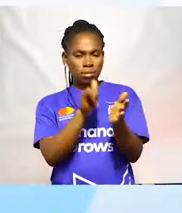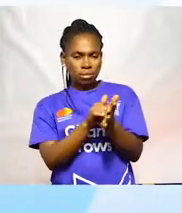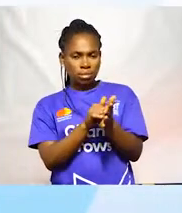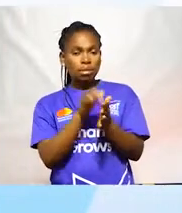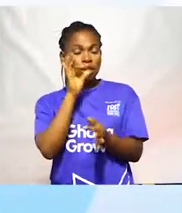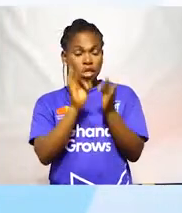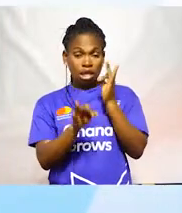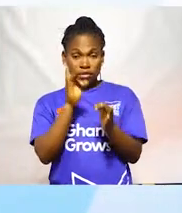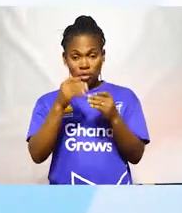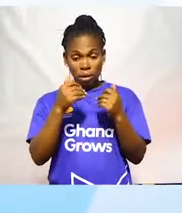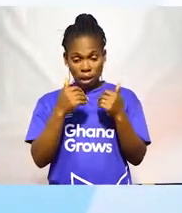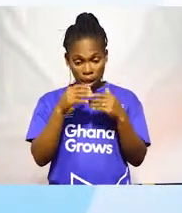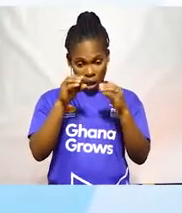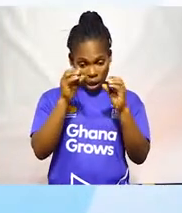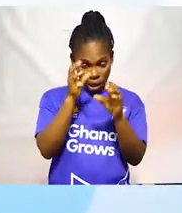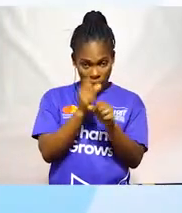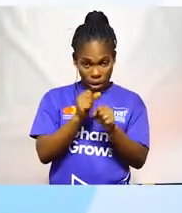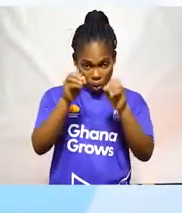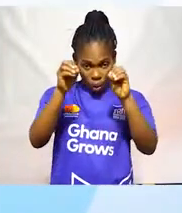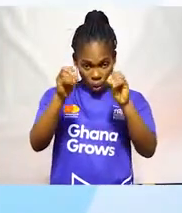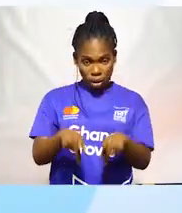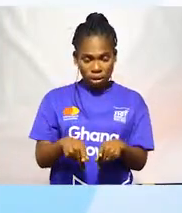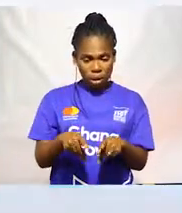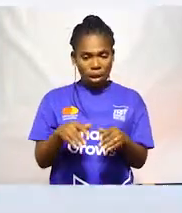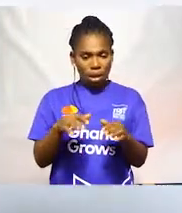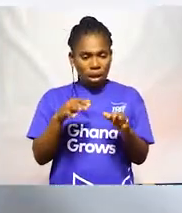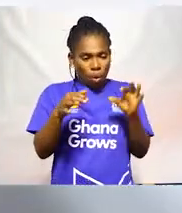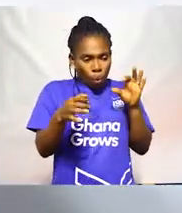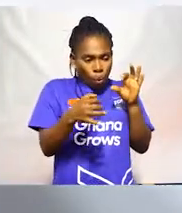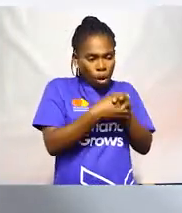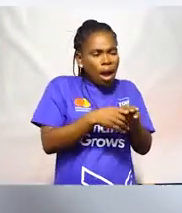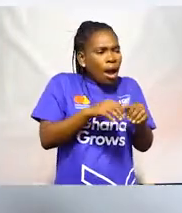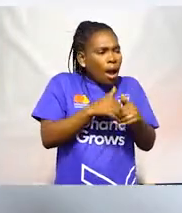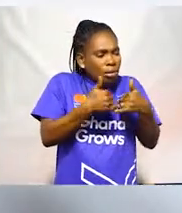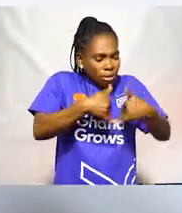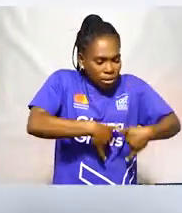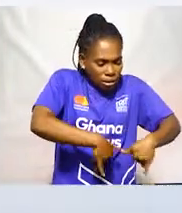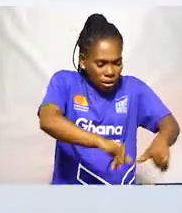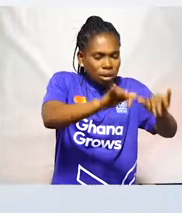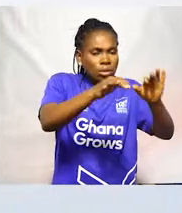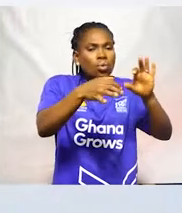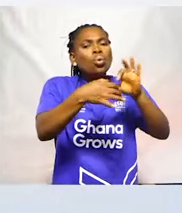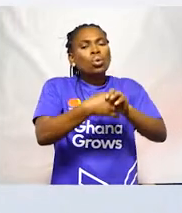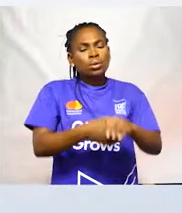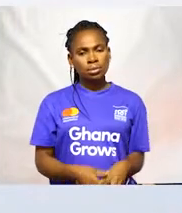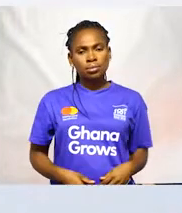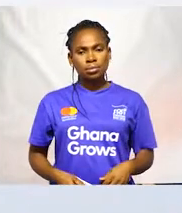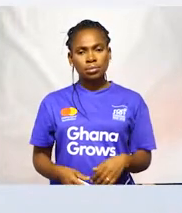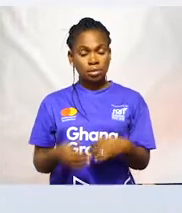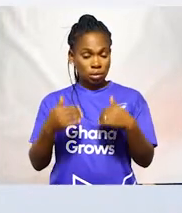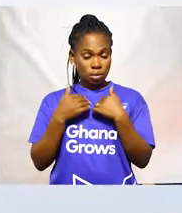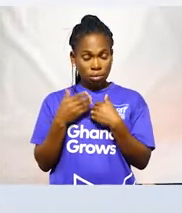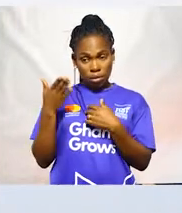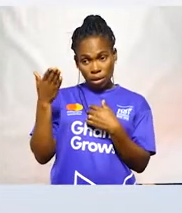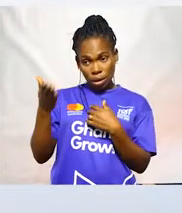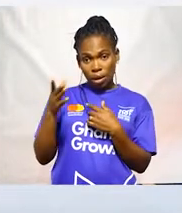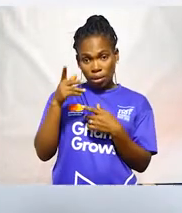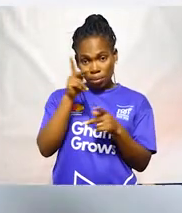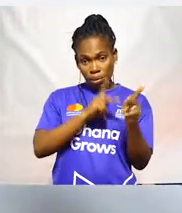privilege to be connected to, how do you stay connected? There are people